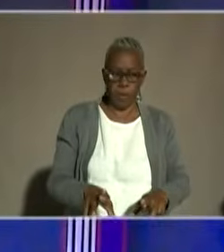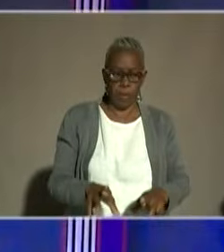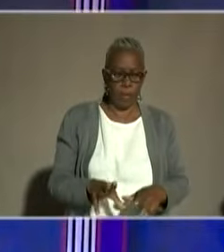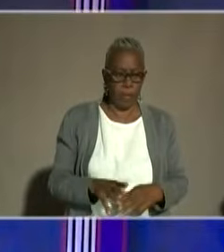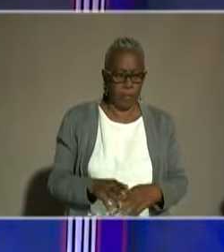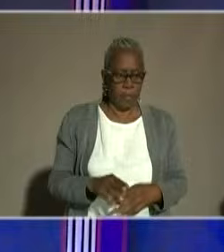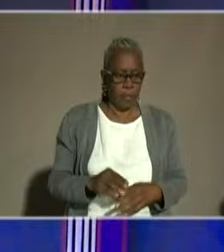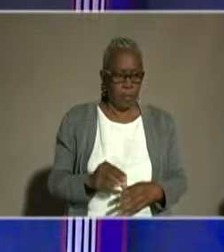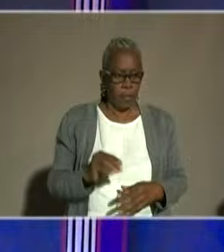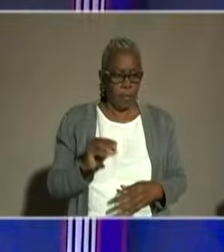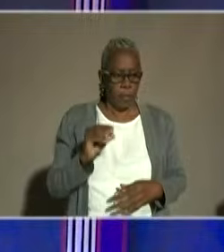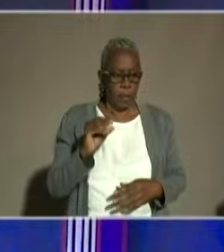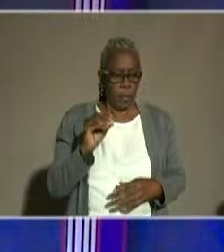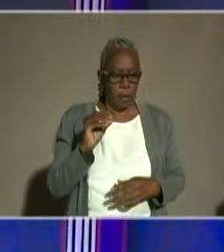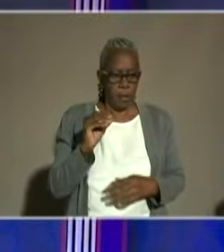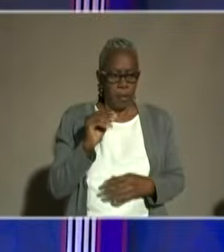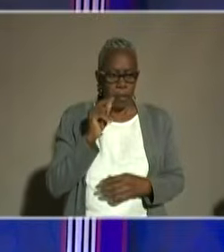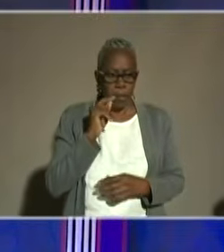Mr. Golding?